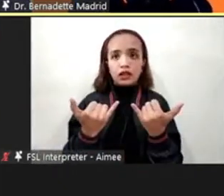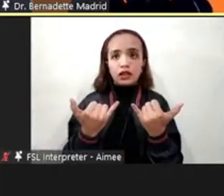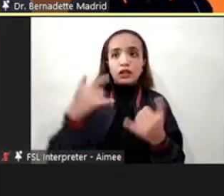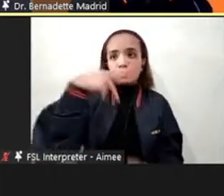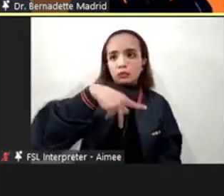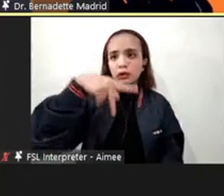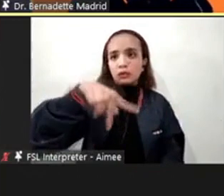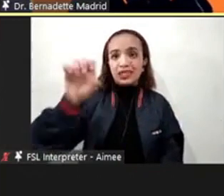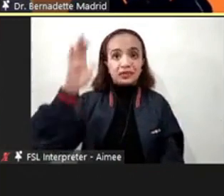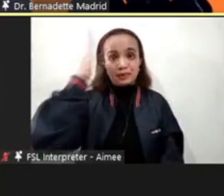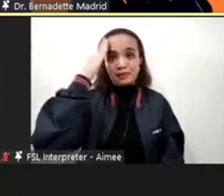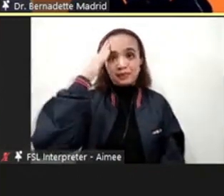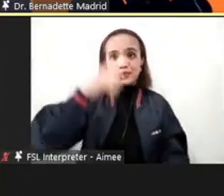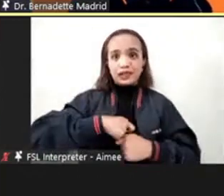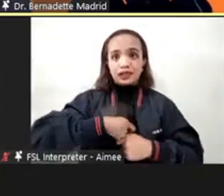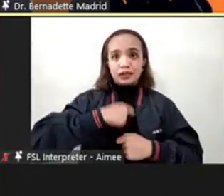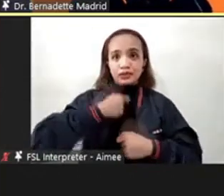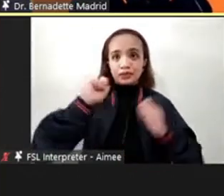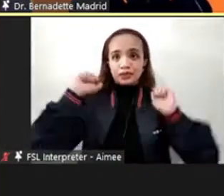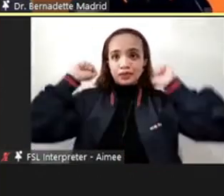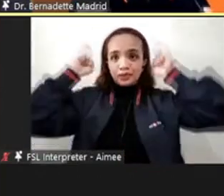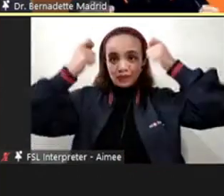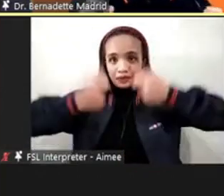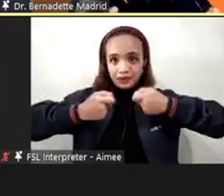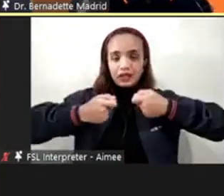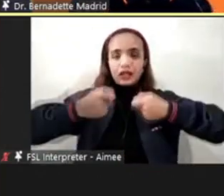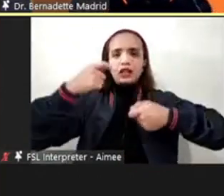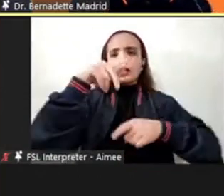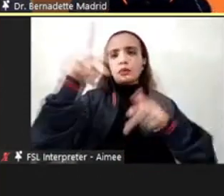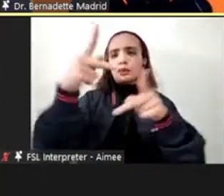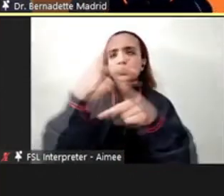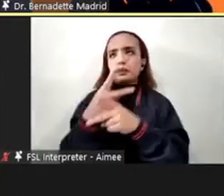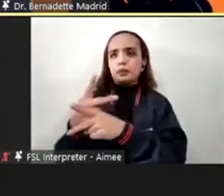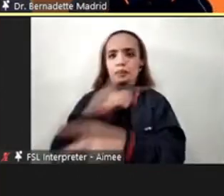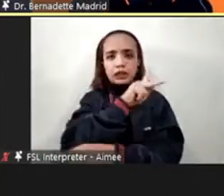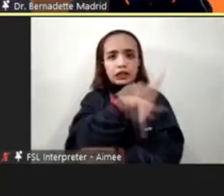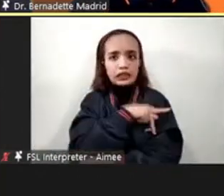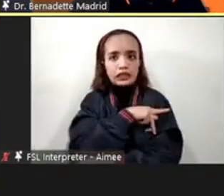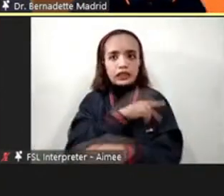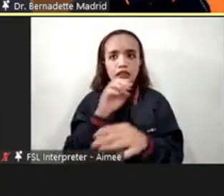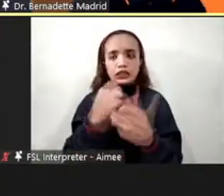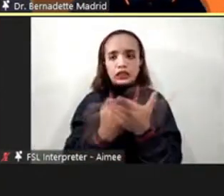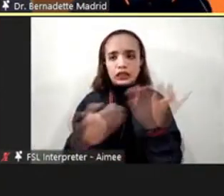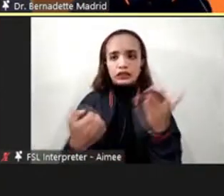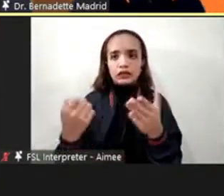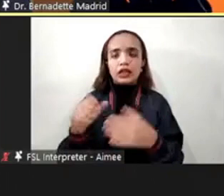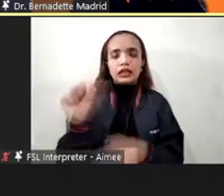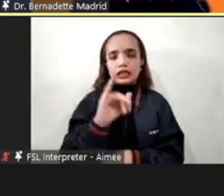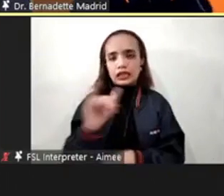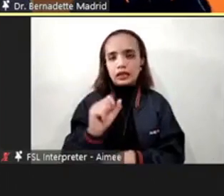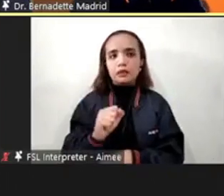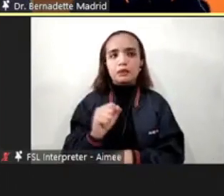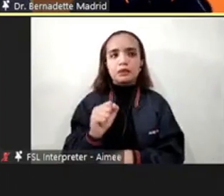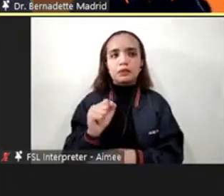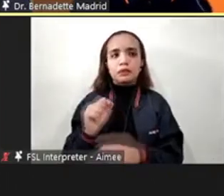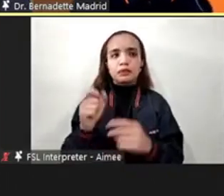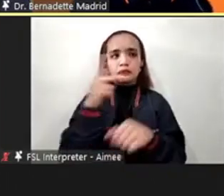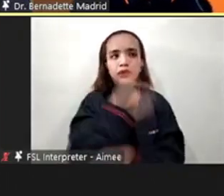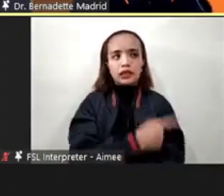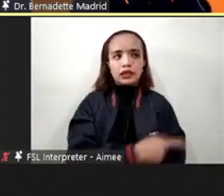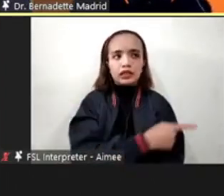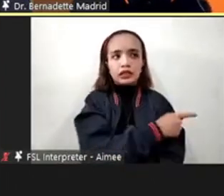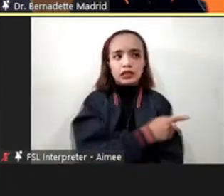PPEs, personal protective equipment for staff and also for patients. Because patients are